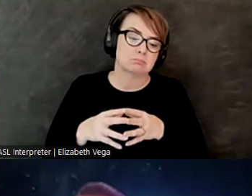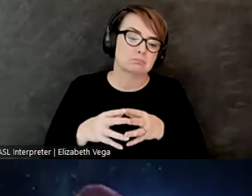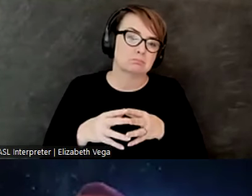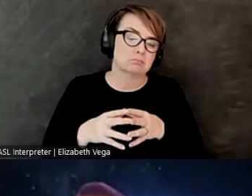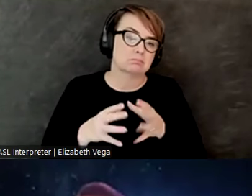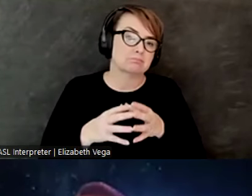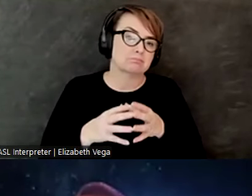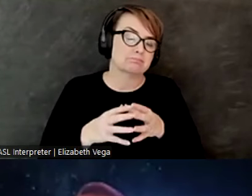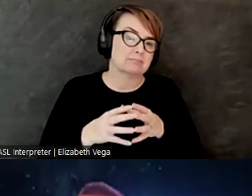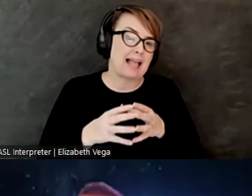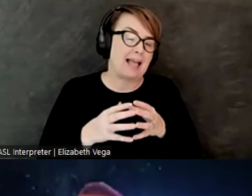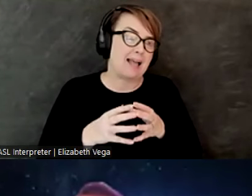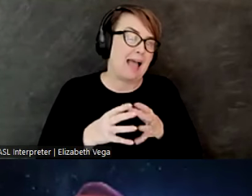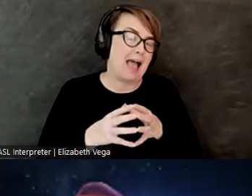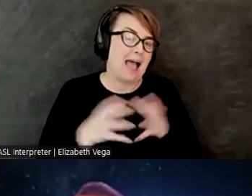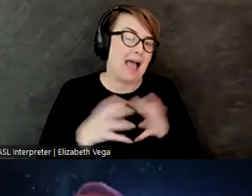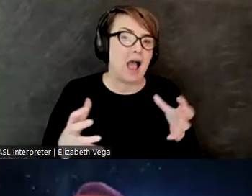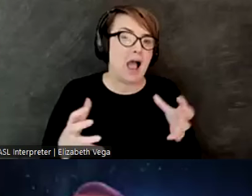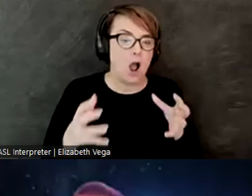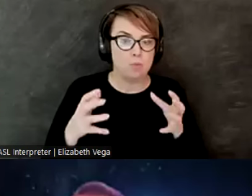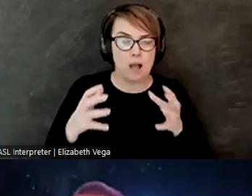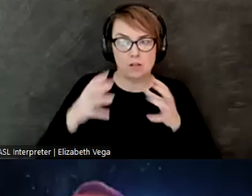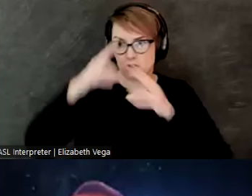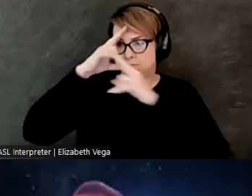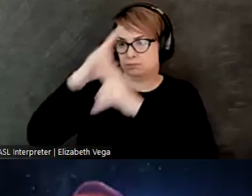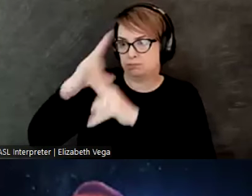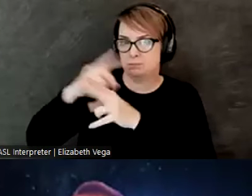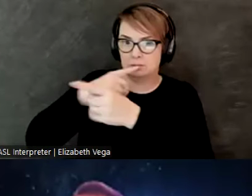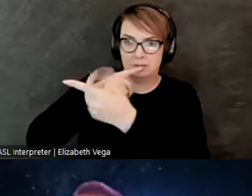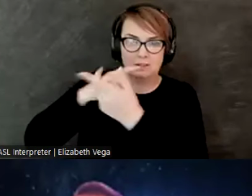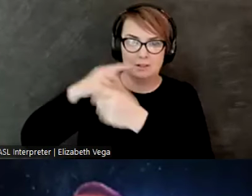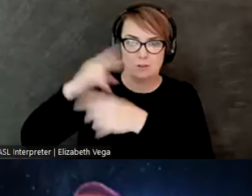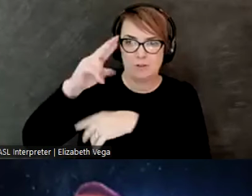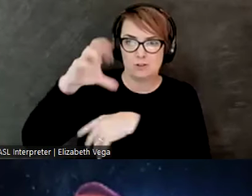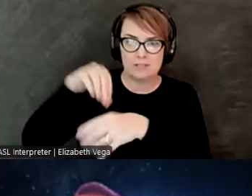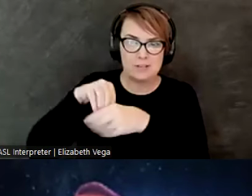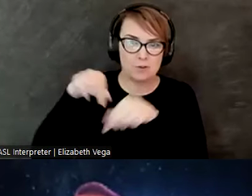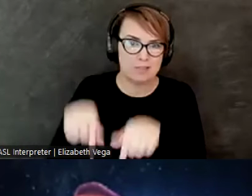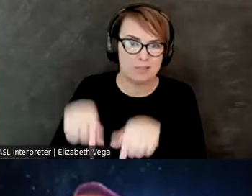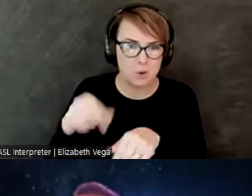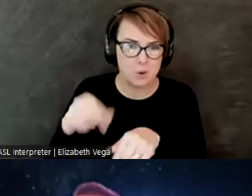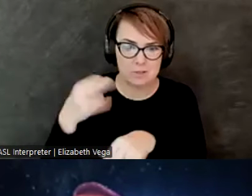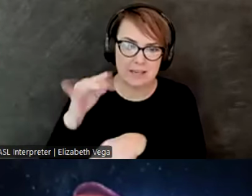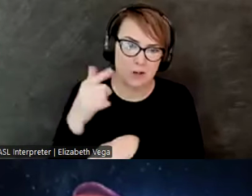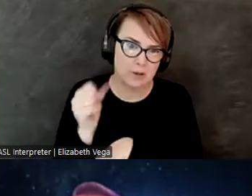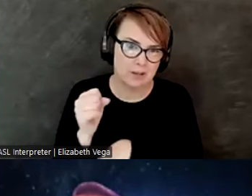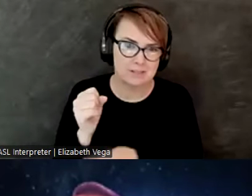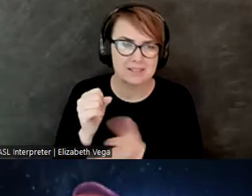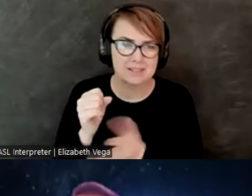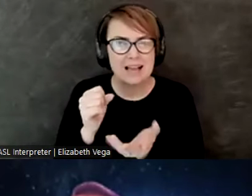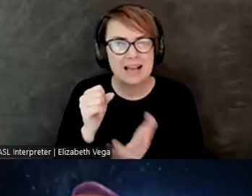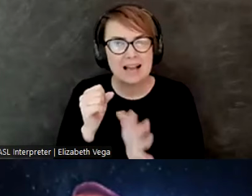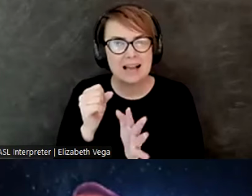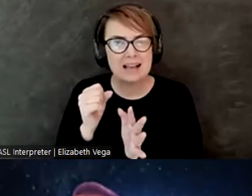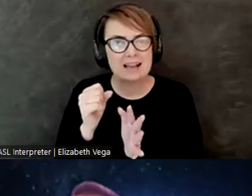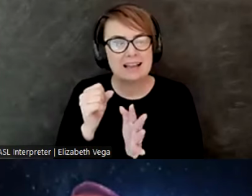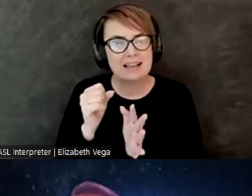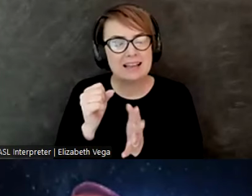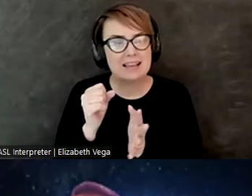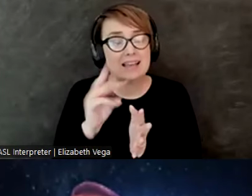hearings. That's why, somewhere, and I know there's probably limits on this, it would be very instructive to hear the perspective